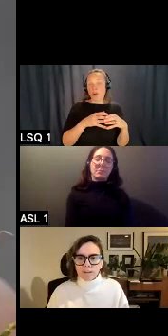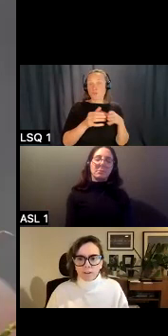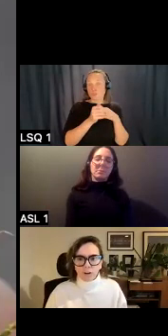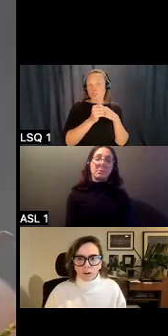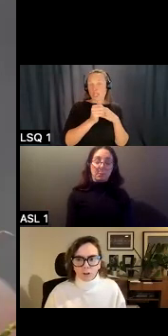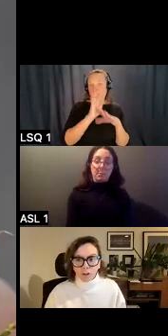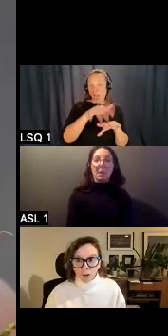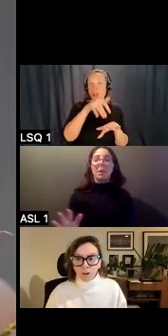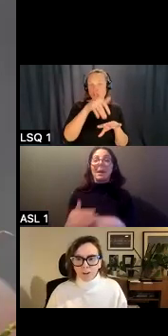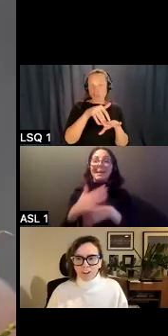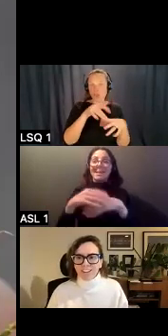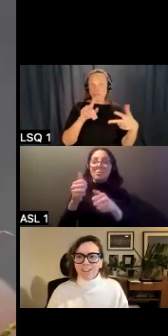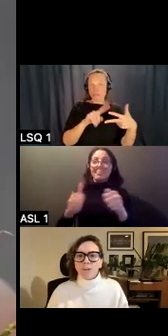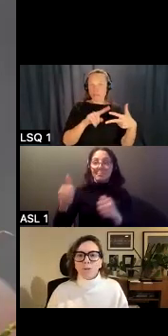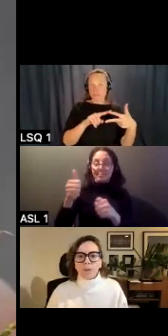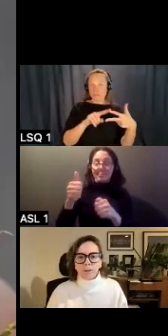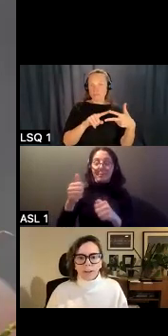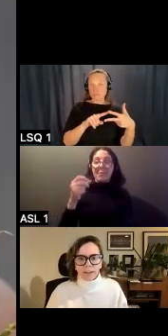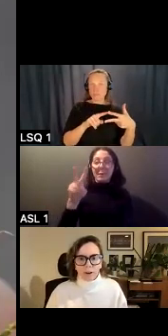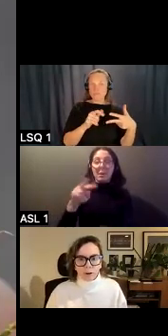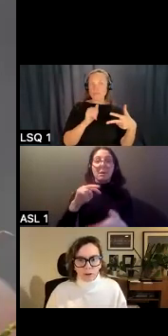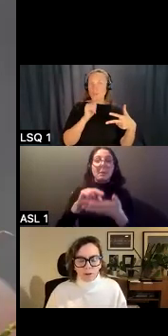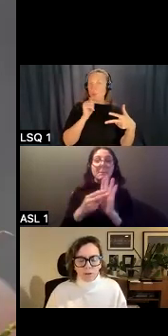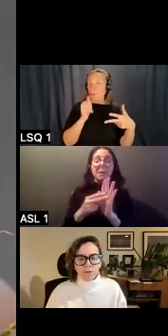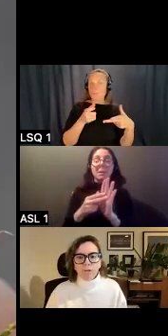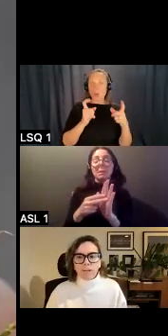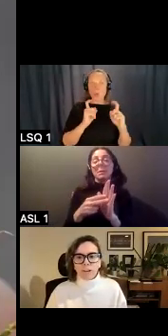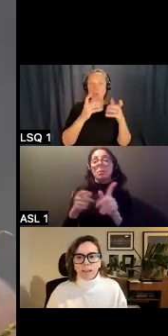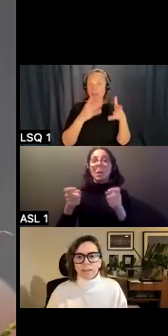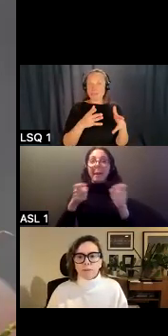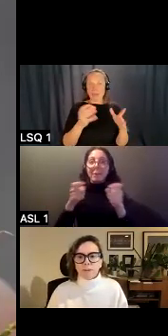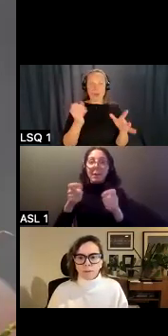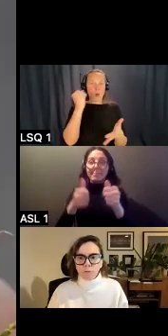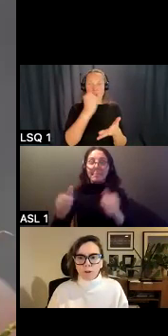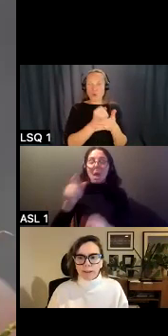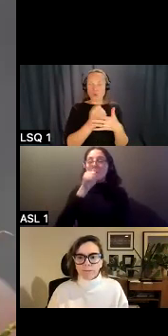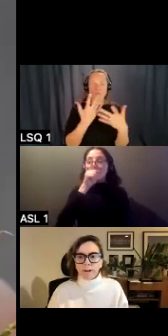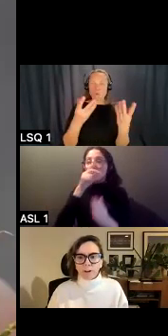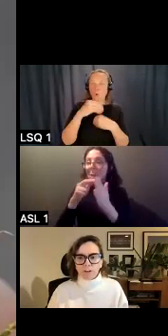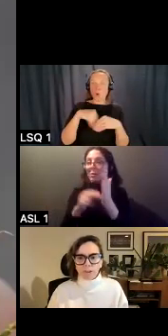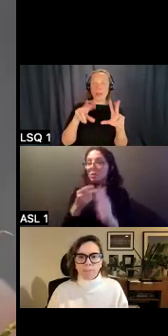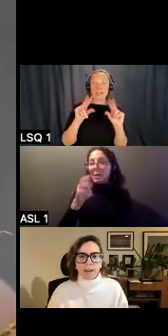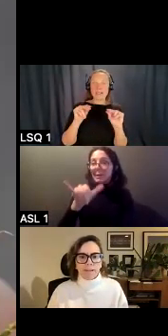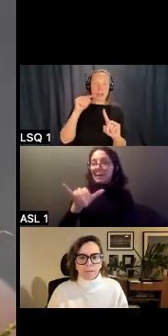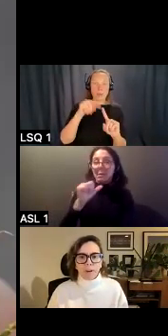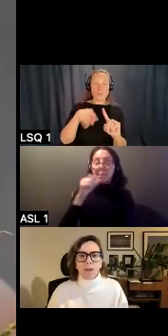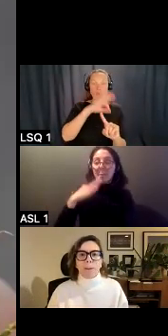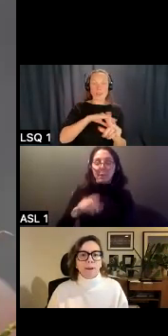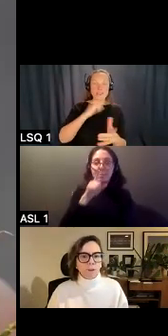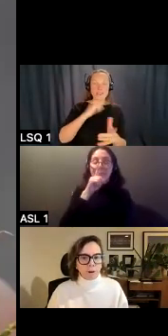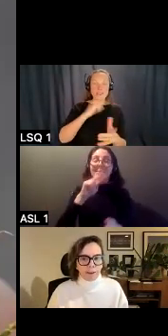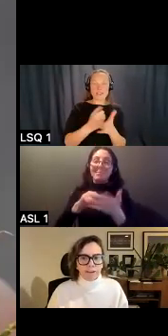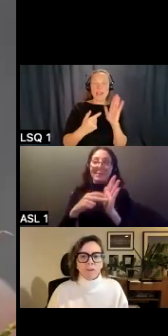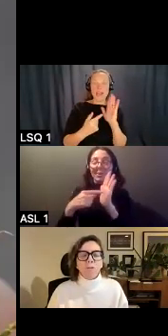Indigenous governing bodies, this includes Indigenous governing bodies that are not registered as charities or nonprofits, such as First